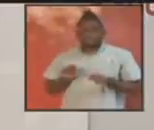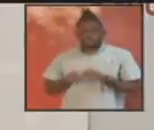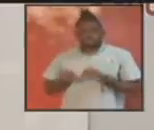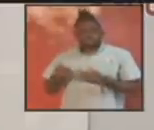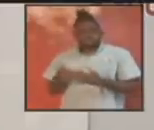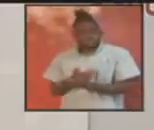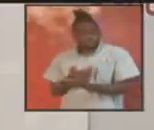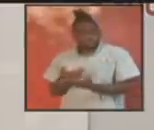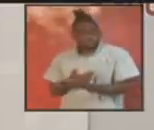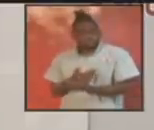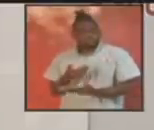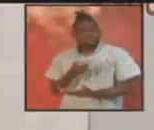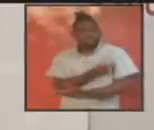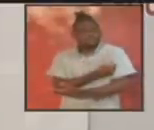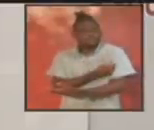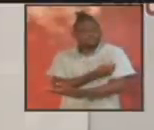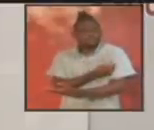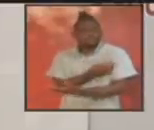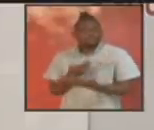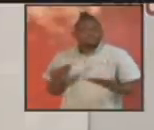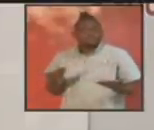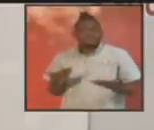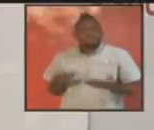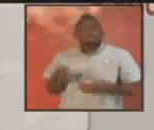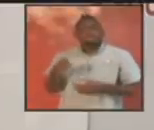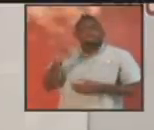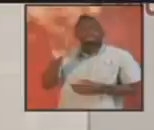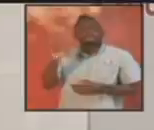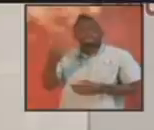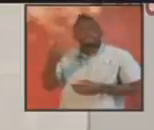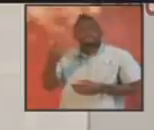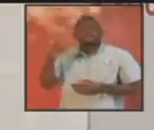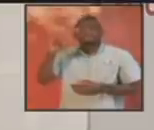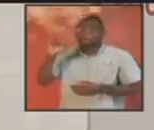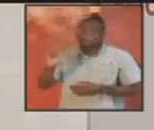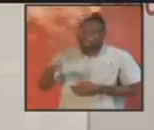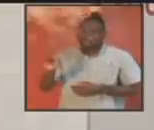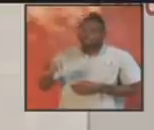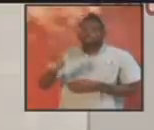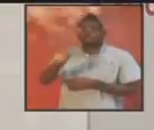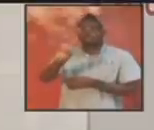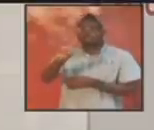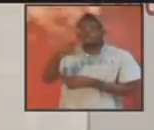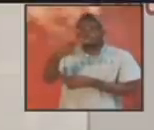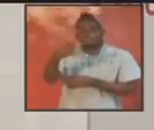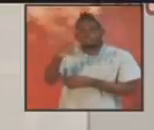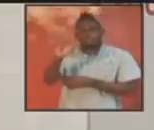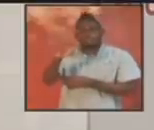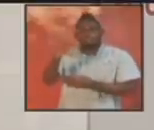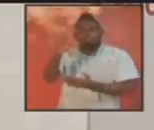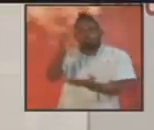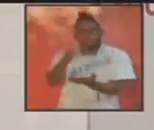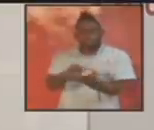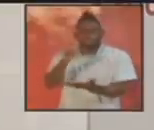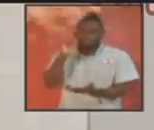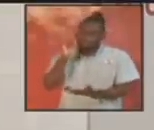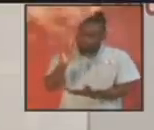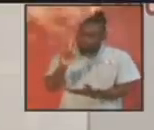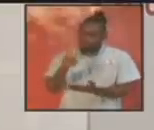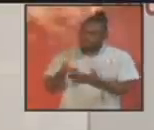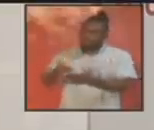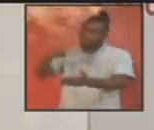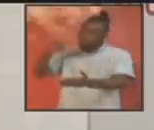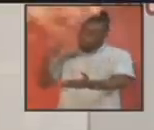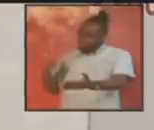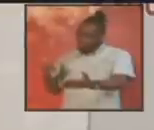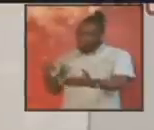the basic conditionality is that we must have WHO approval before we can engage in any